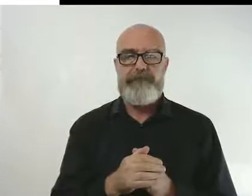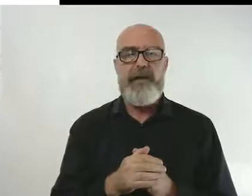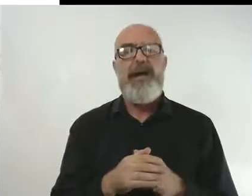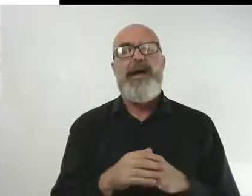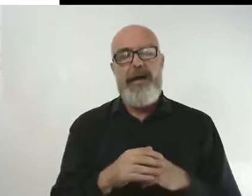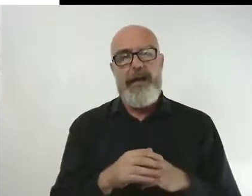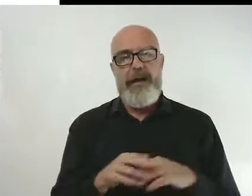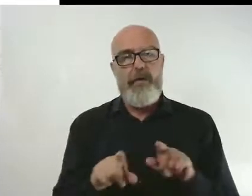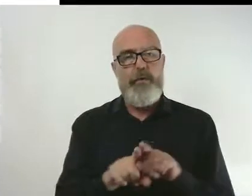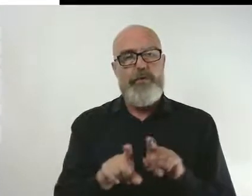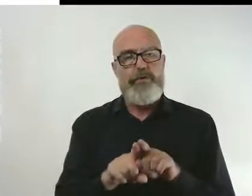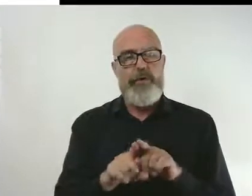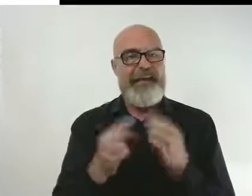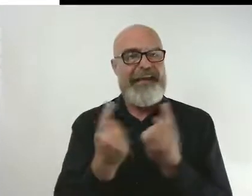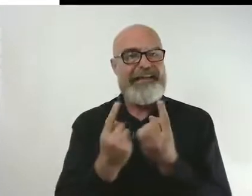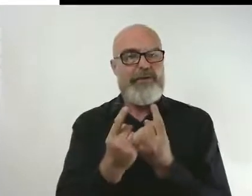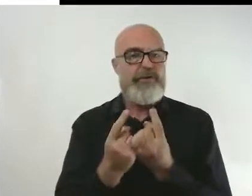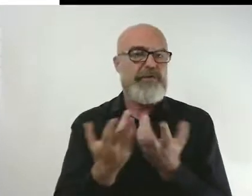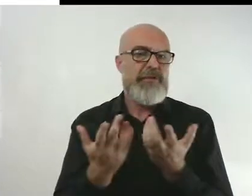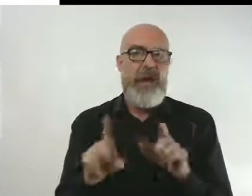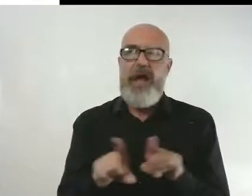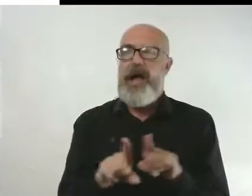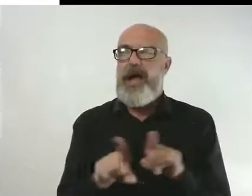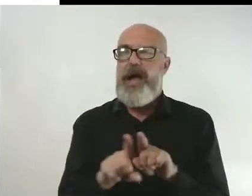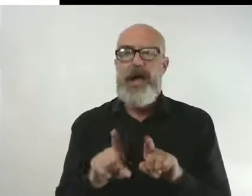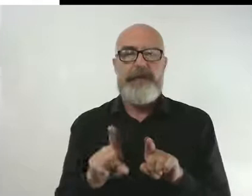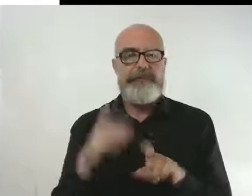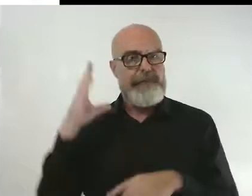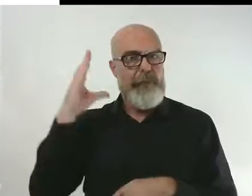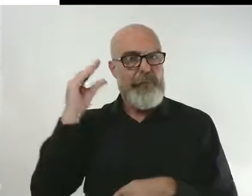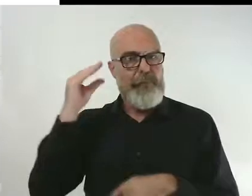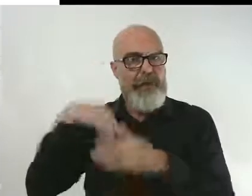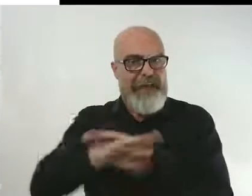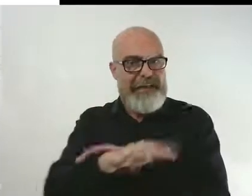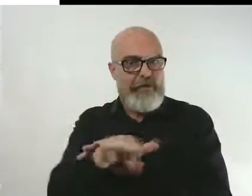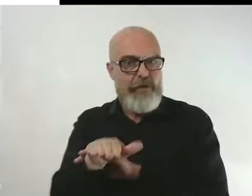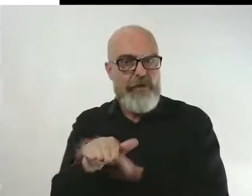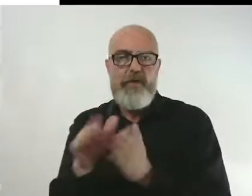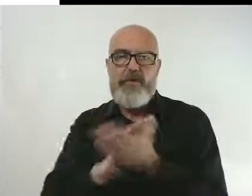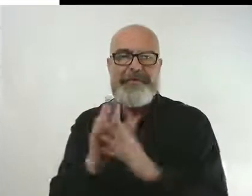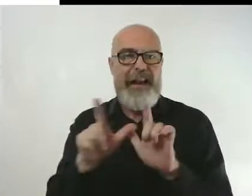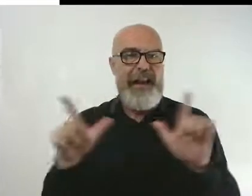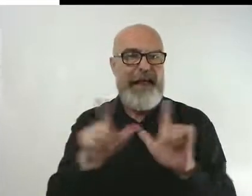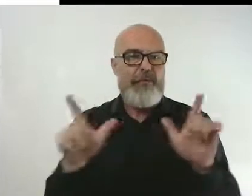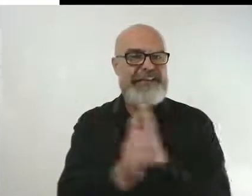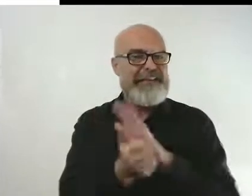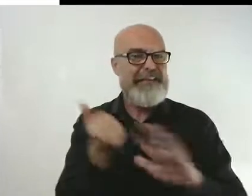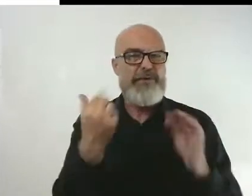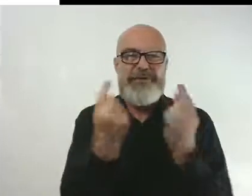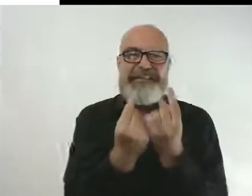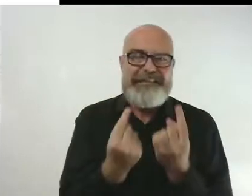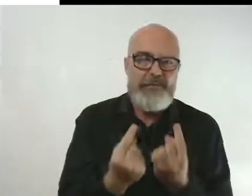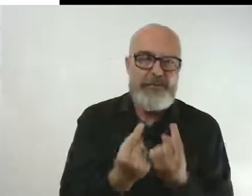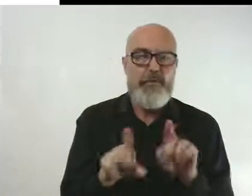In turn, consequences of hearing loss in children can include impairment in language skills and lower